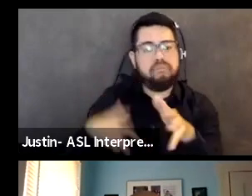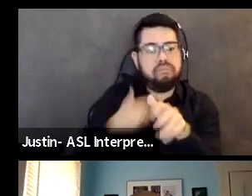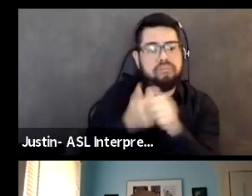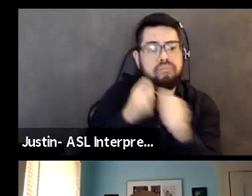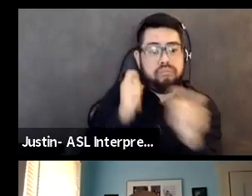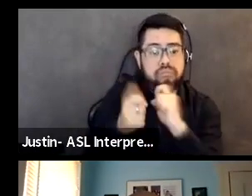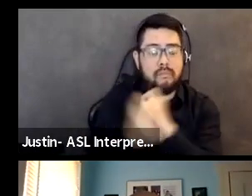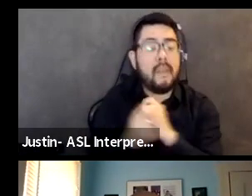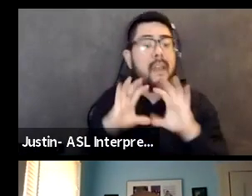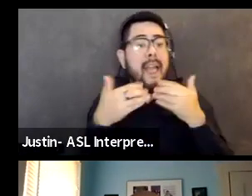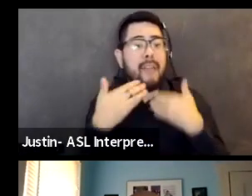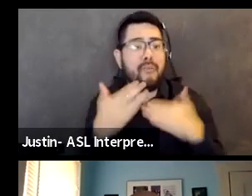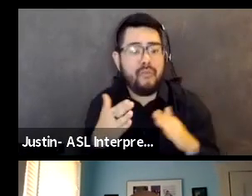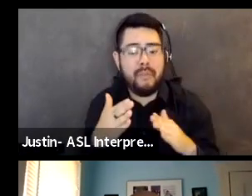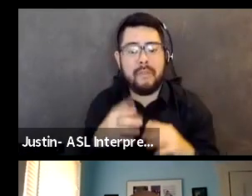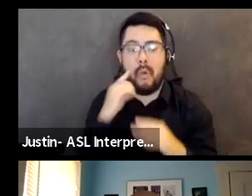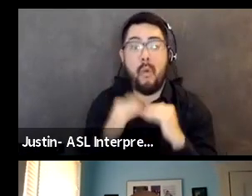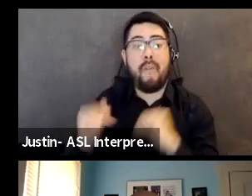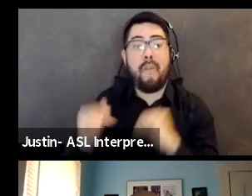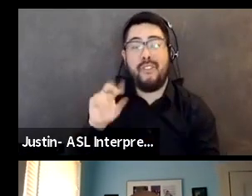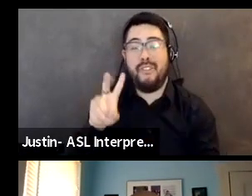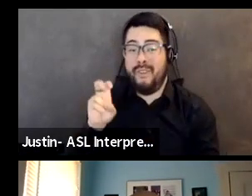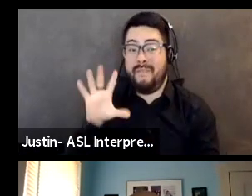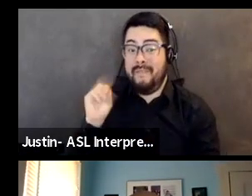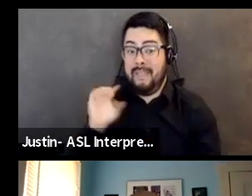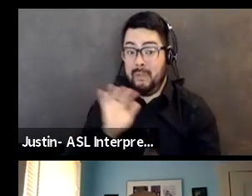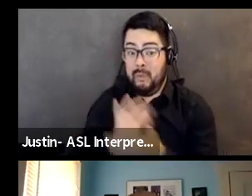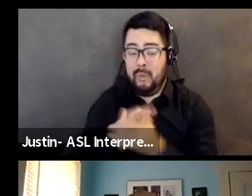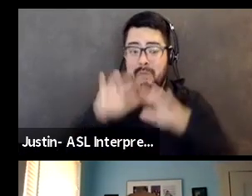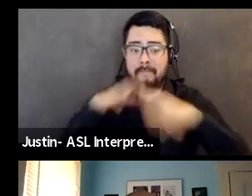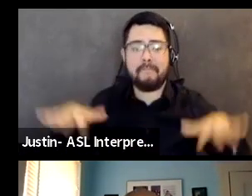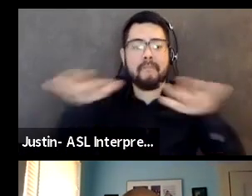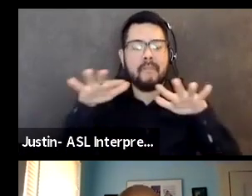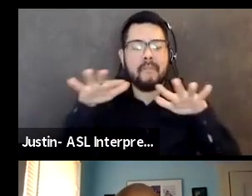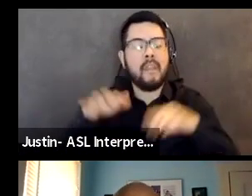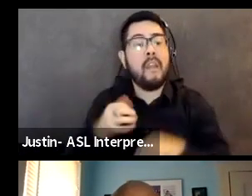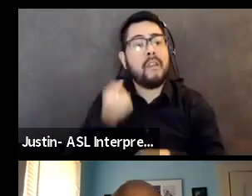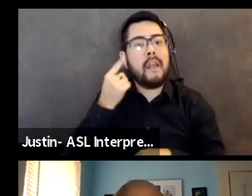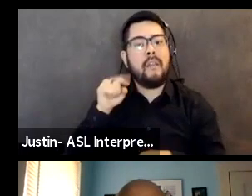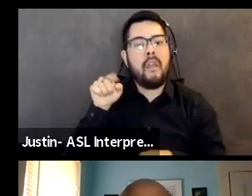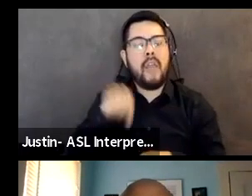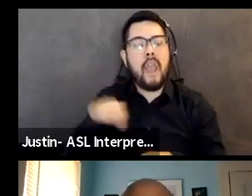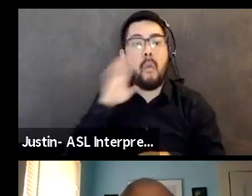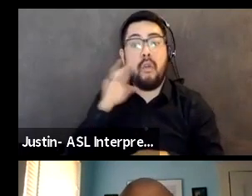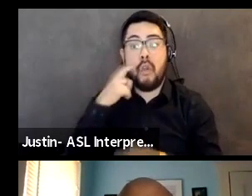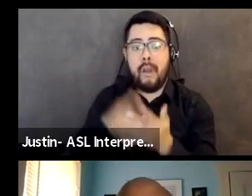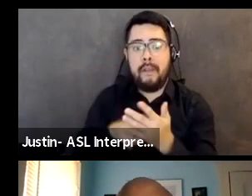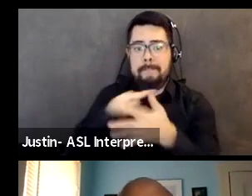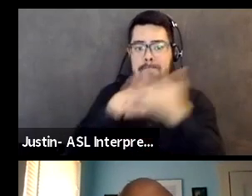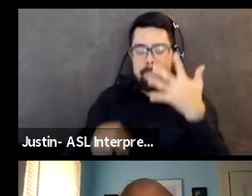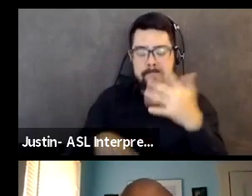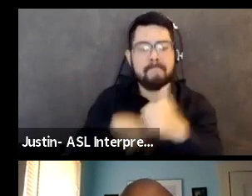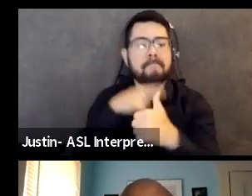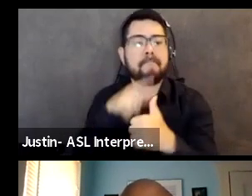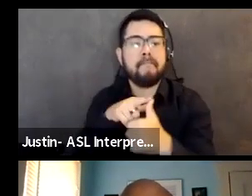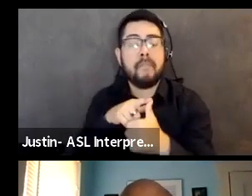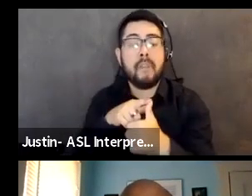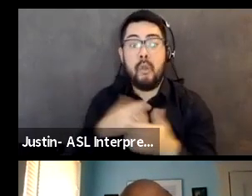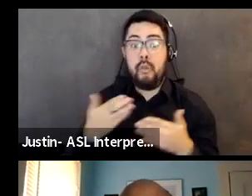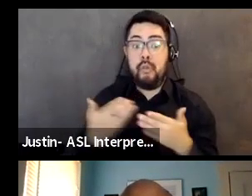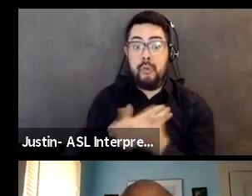and spaces in more than 250 schools specifically these schools will see one of the following improvements new pre-k